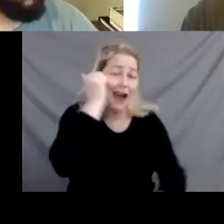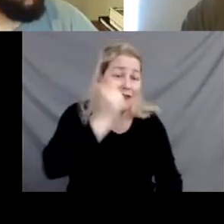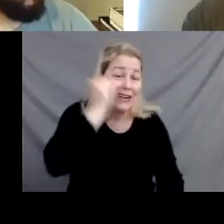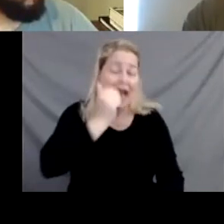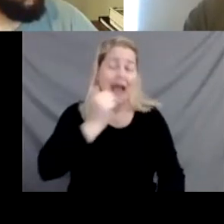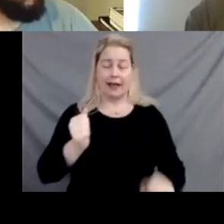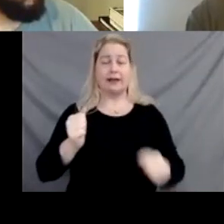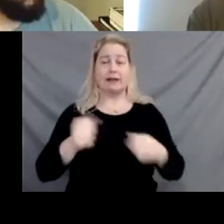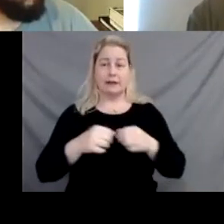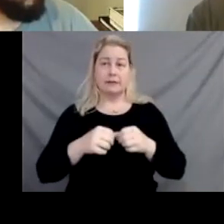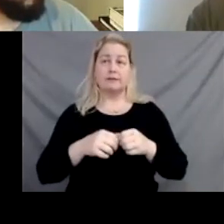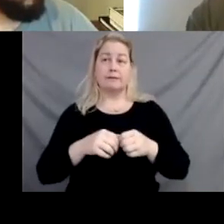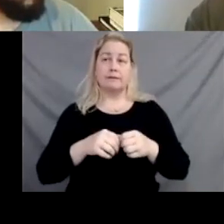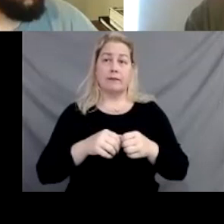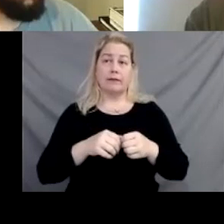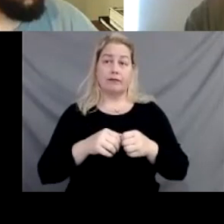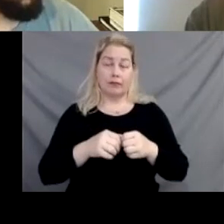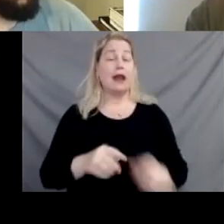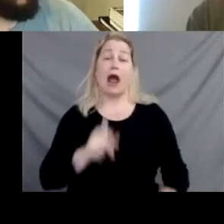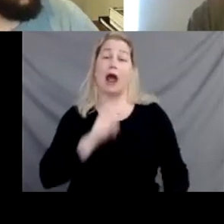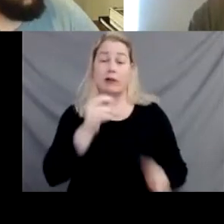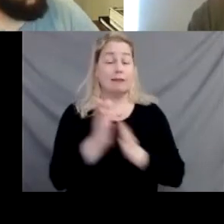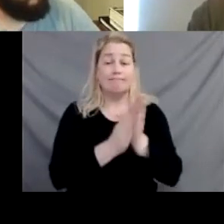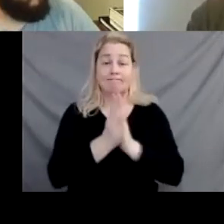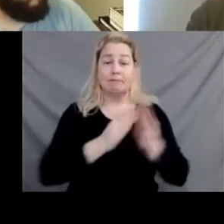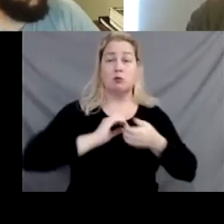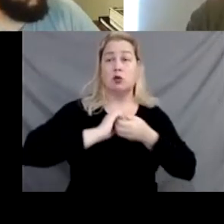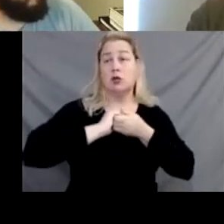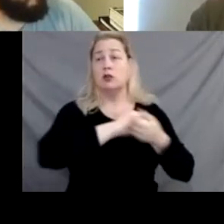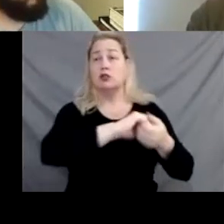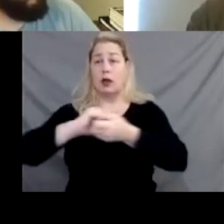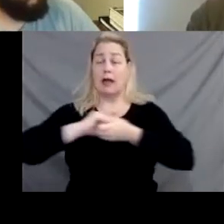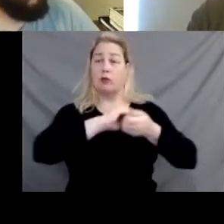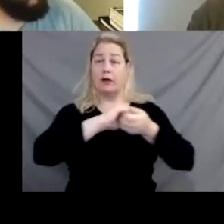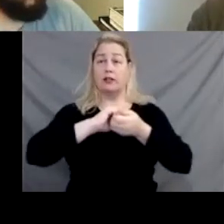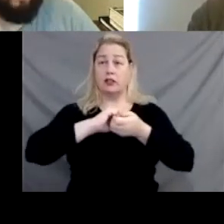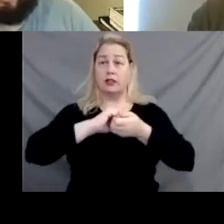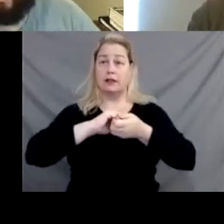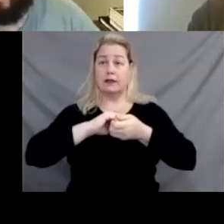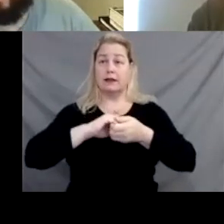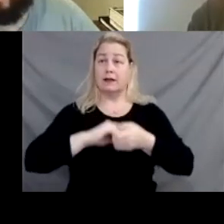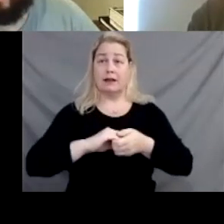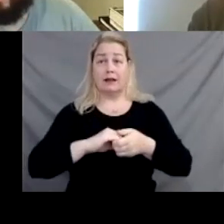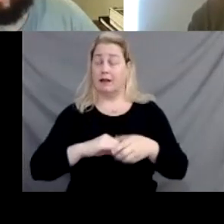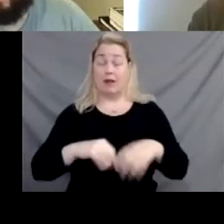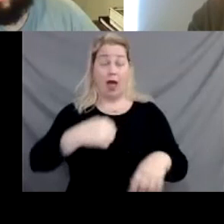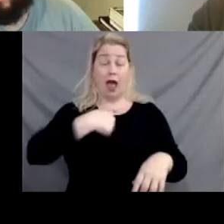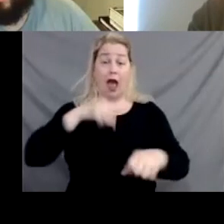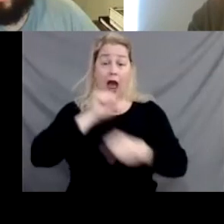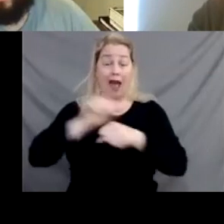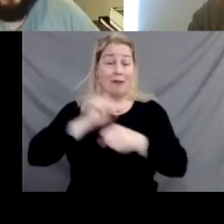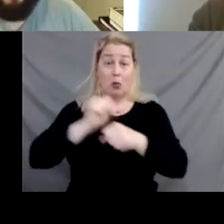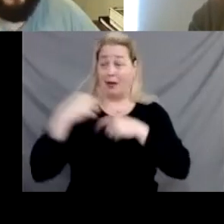our methodology, which has been about collaboration and speedily, fast. This is the fastest I've worked, and I've been working a